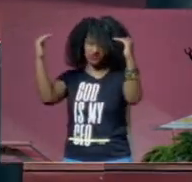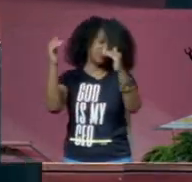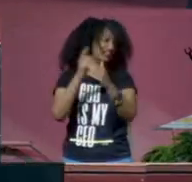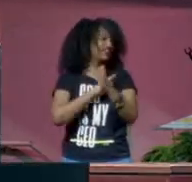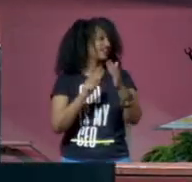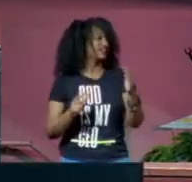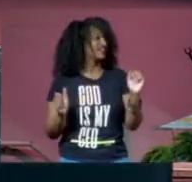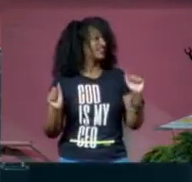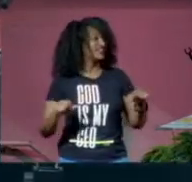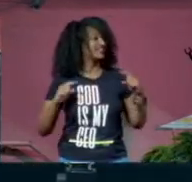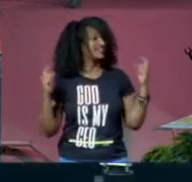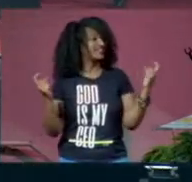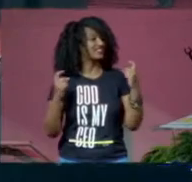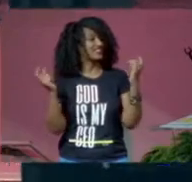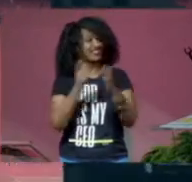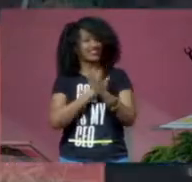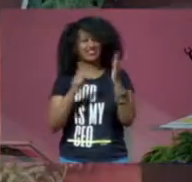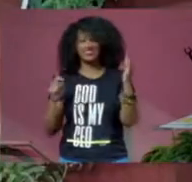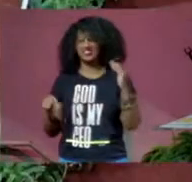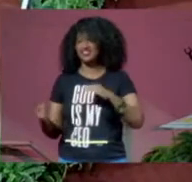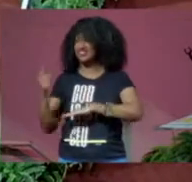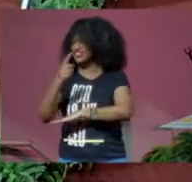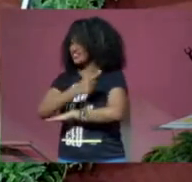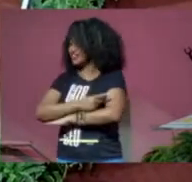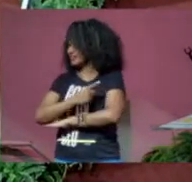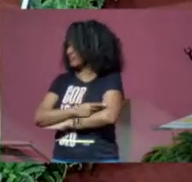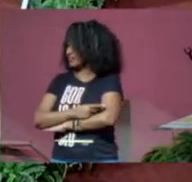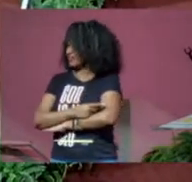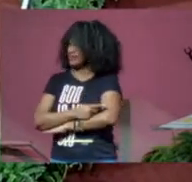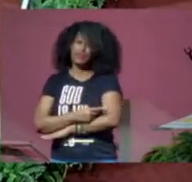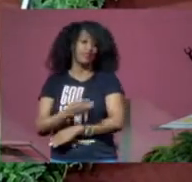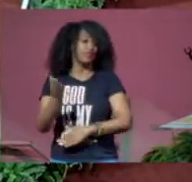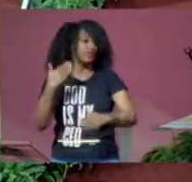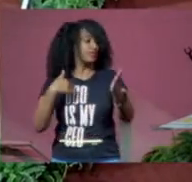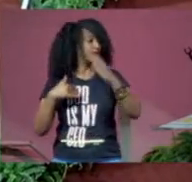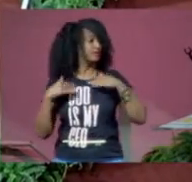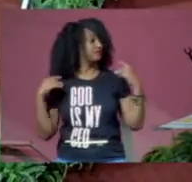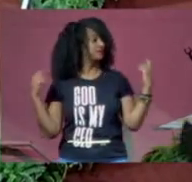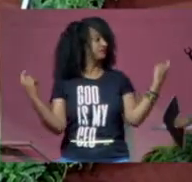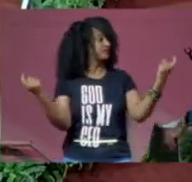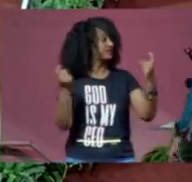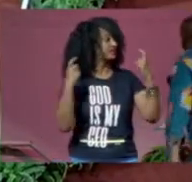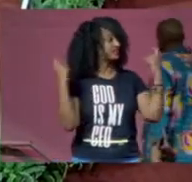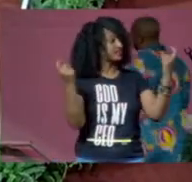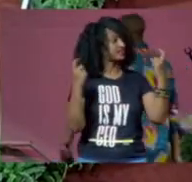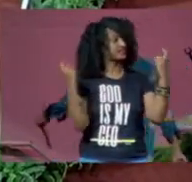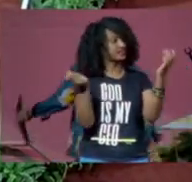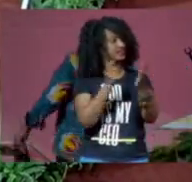and celebrate the Lord on this day? Come on, give them a hand as they come, y'all. Come on, celebrate them as they come.